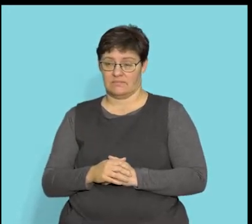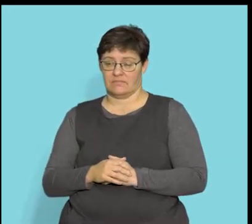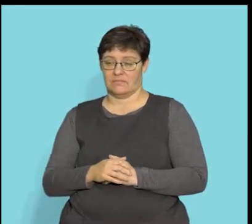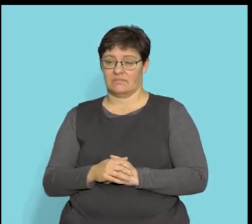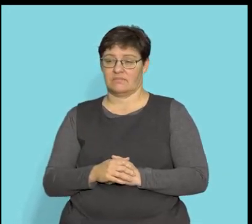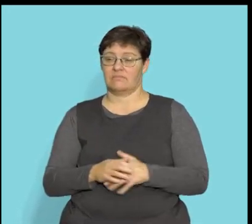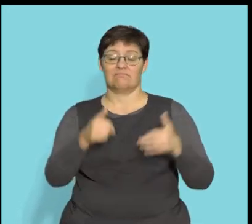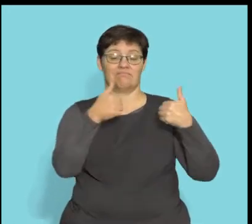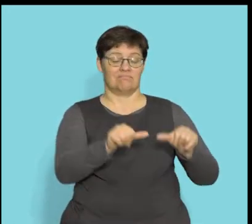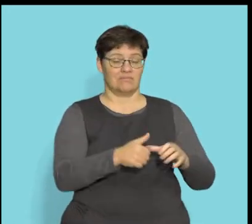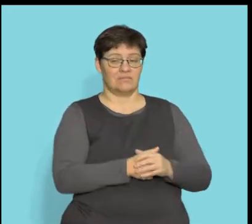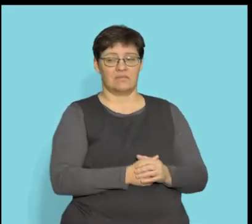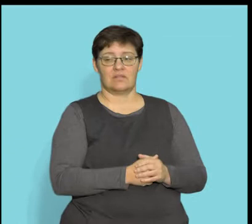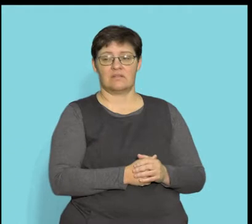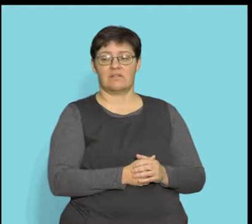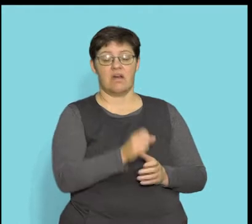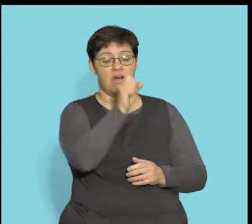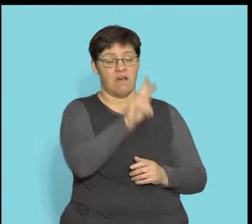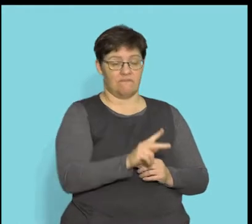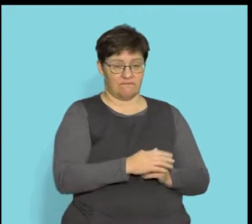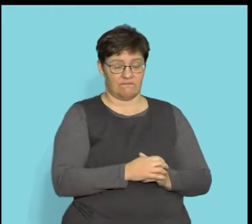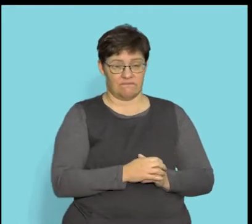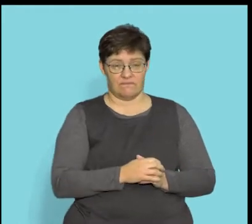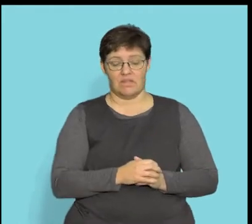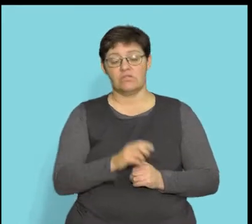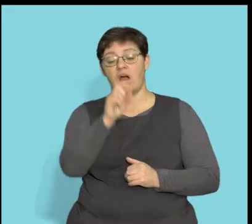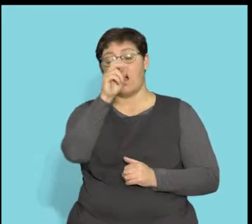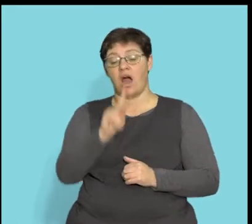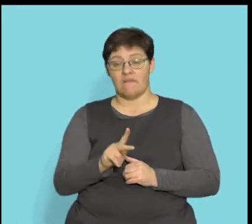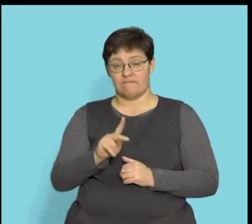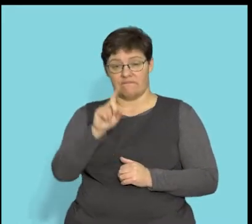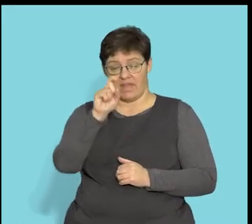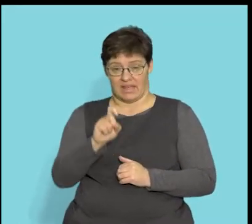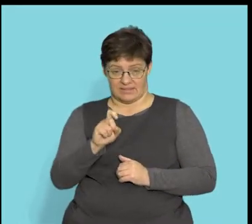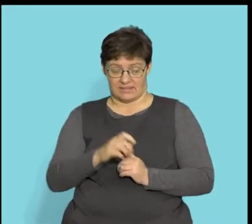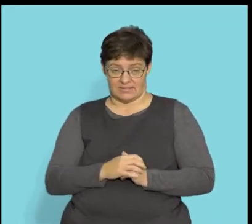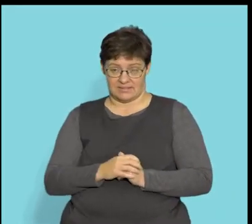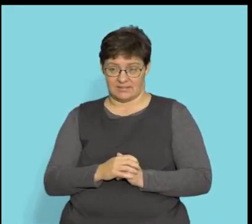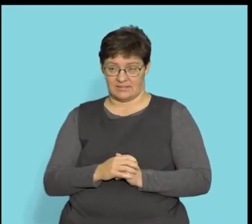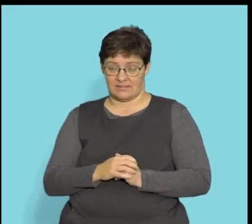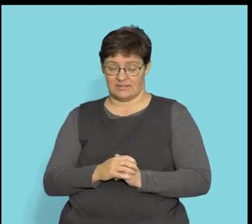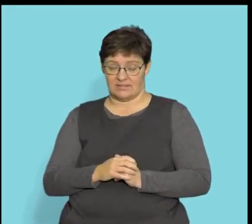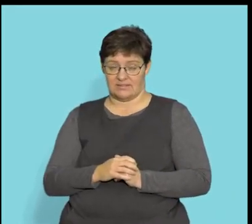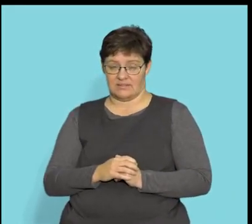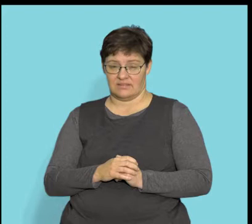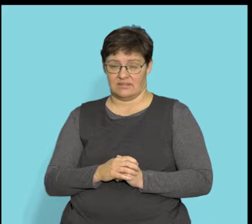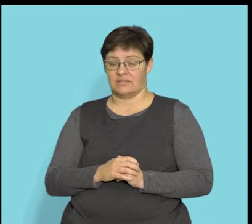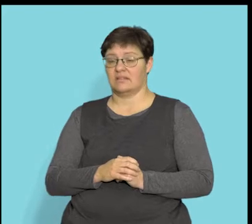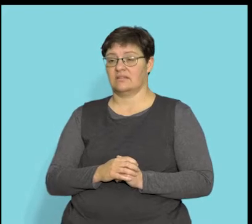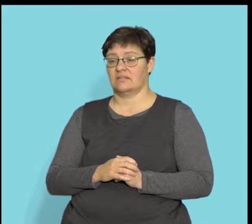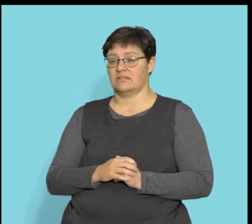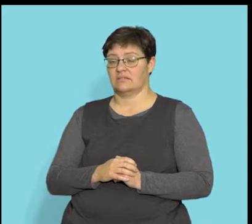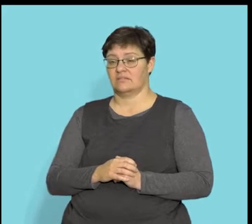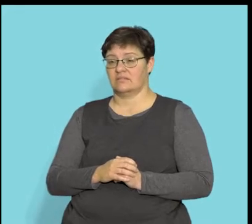16xy. Then for the next one, I'm going to have a half multiplied by my length. So it's going to